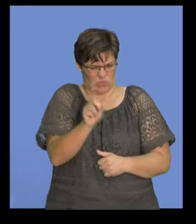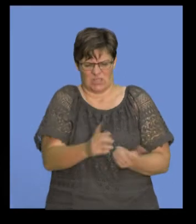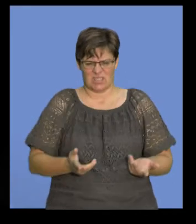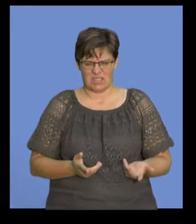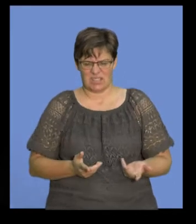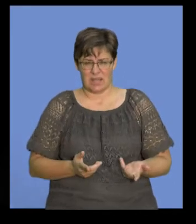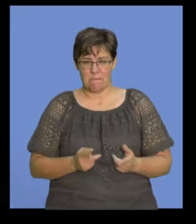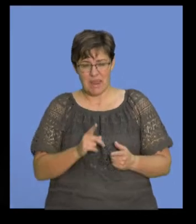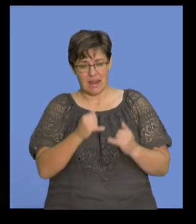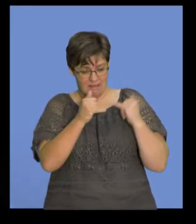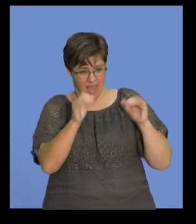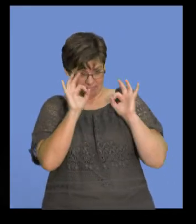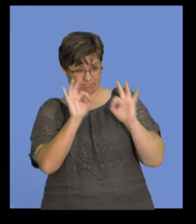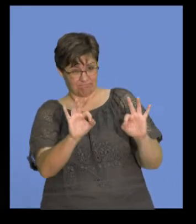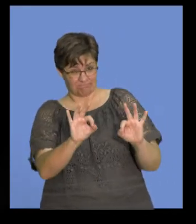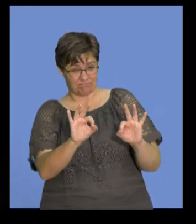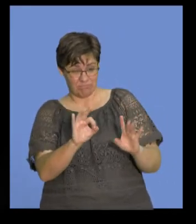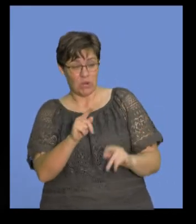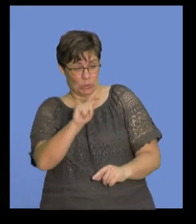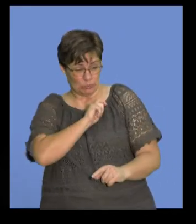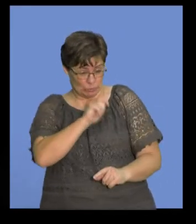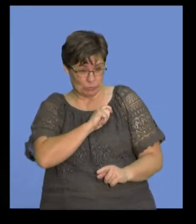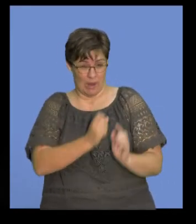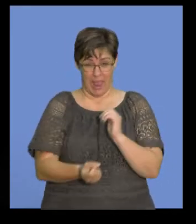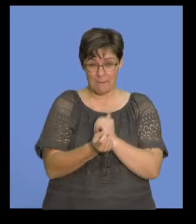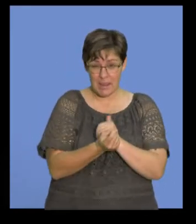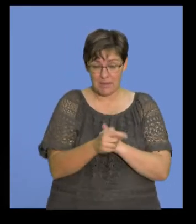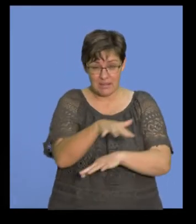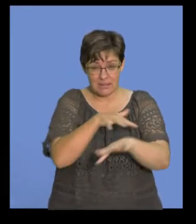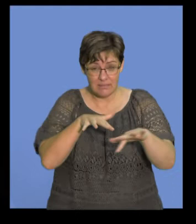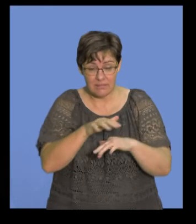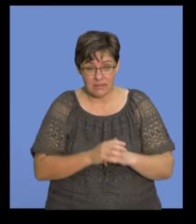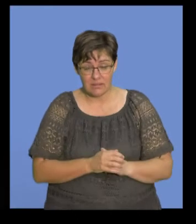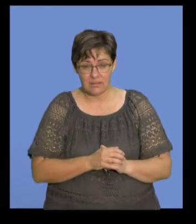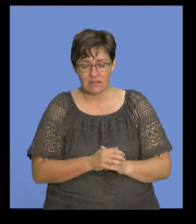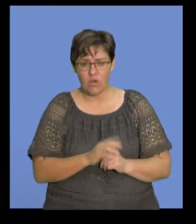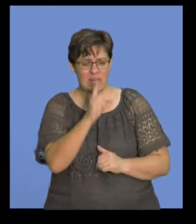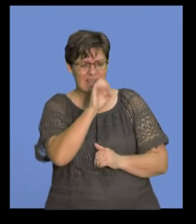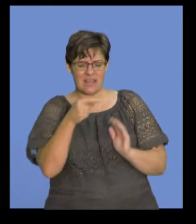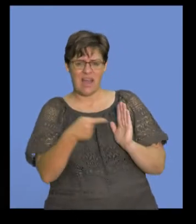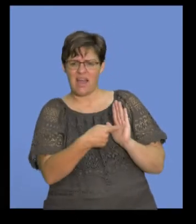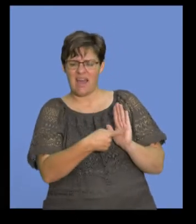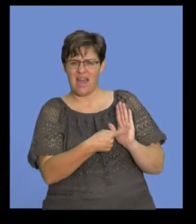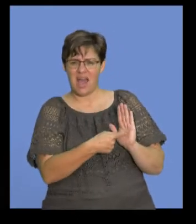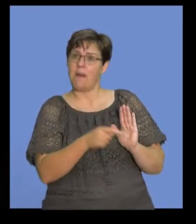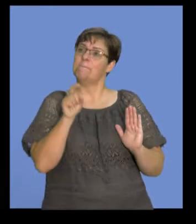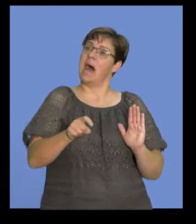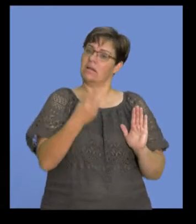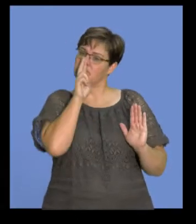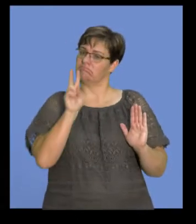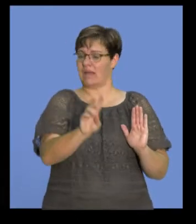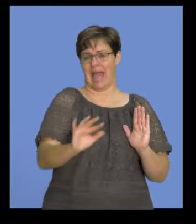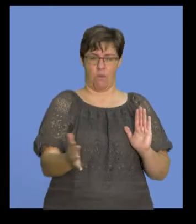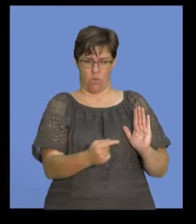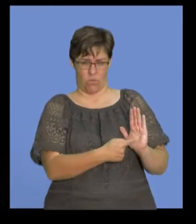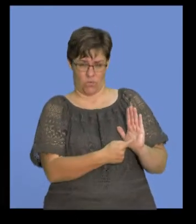means, and is it an ideal line showing the real situation? Namely, what should the